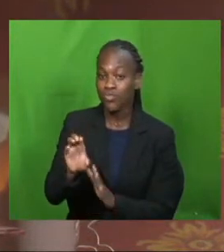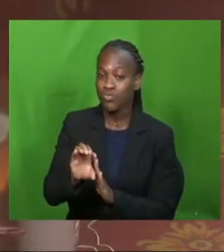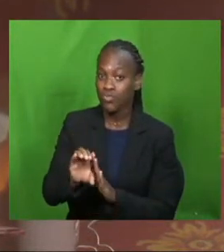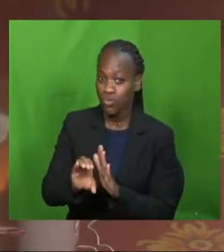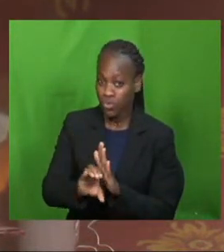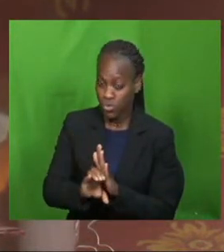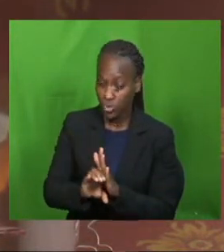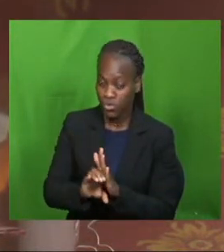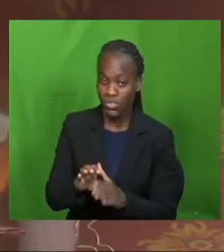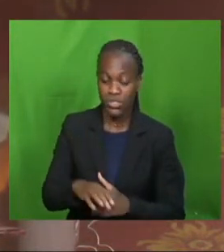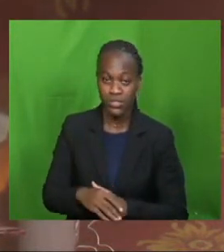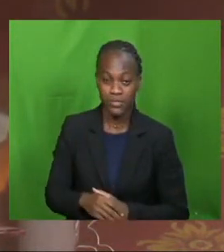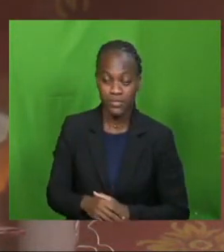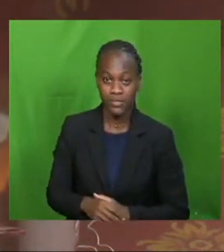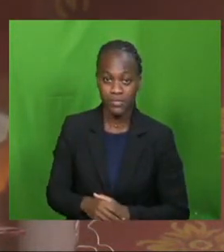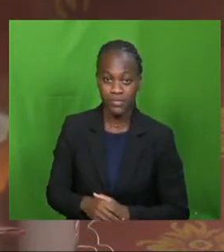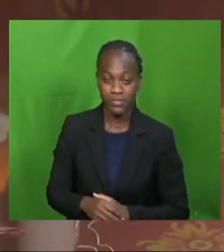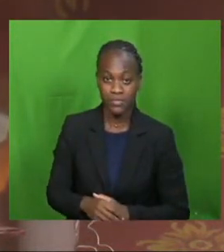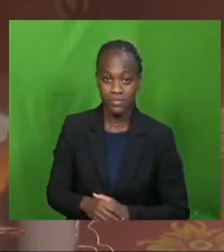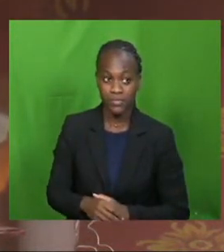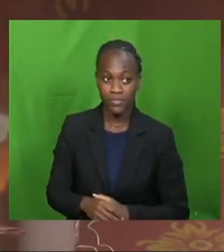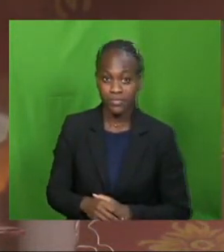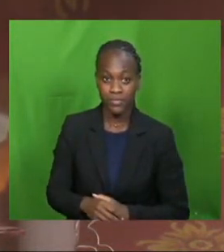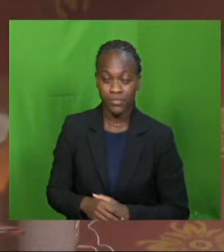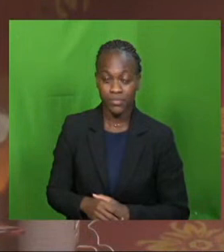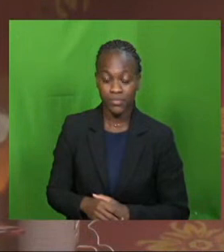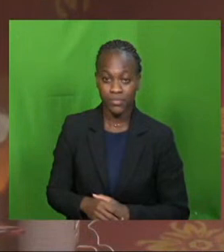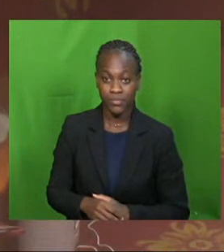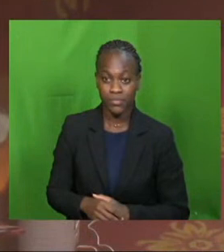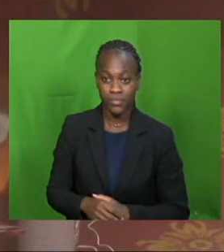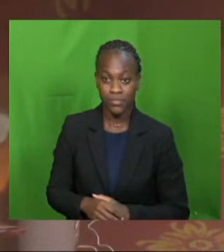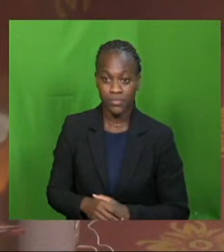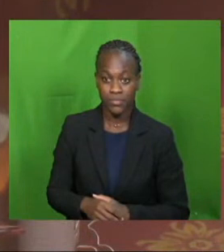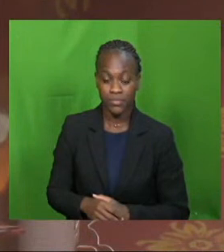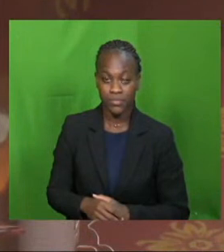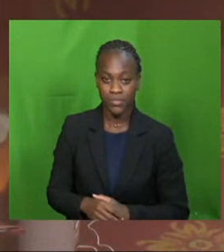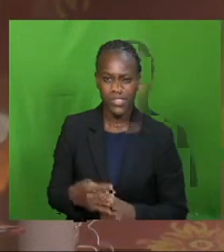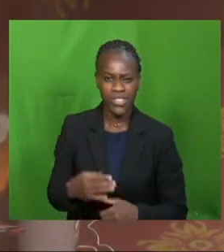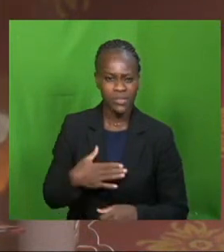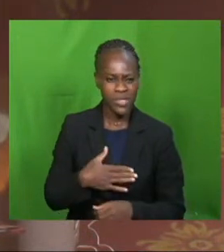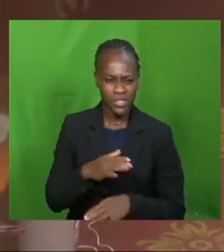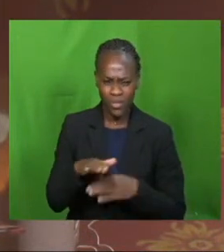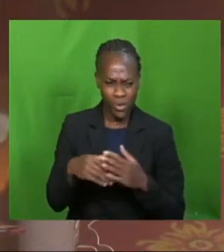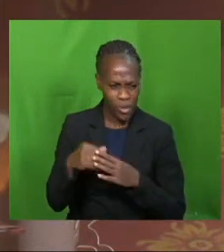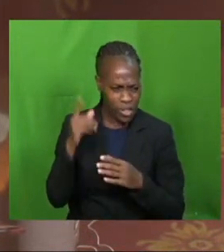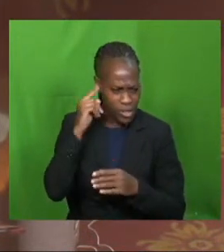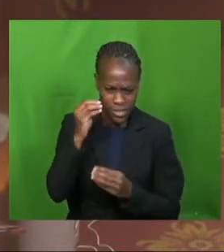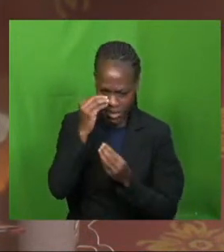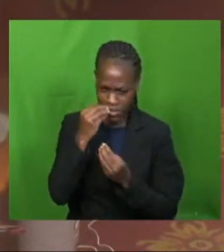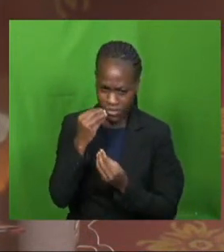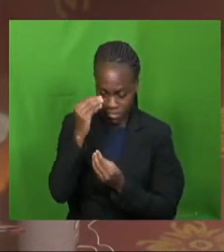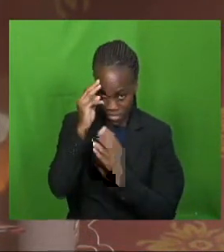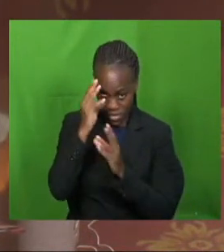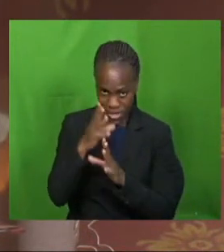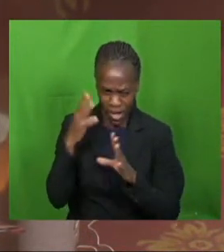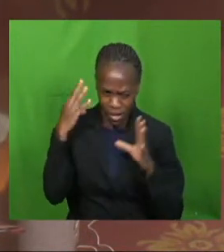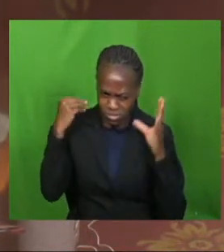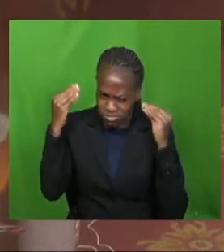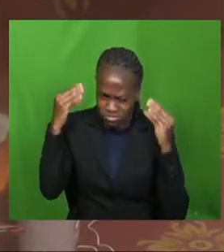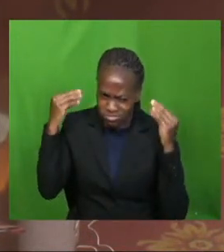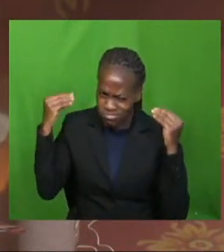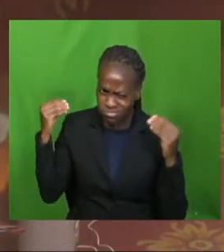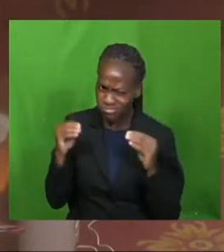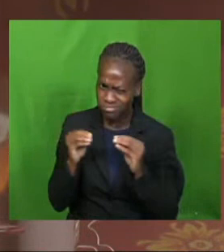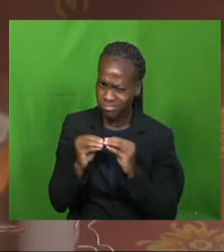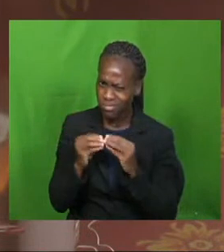landscape... Please, let's listen to the Minister. The noise appears to be too much. Please. Yes,